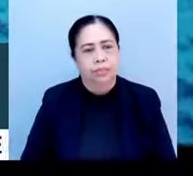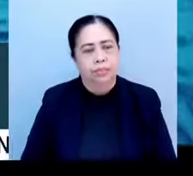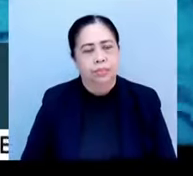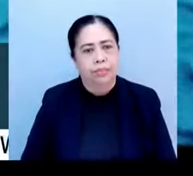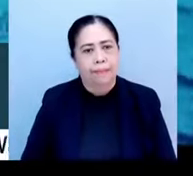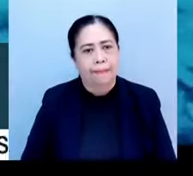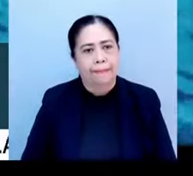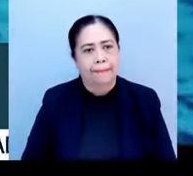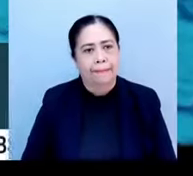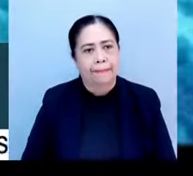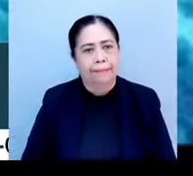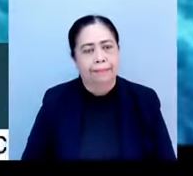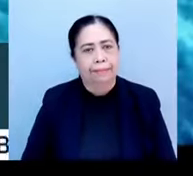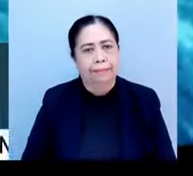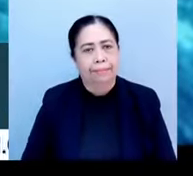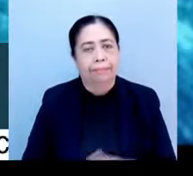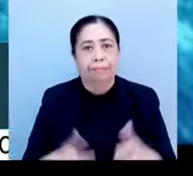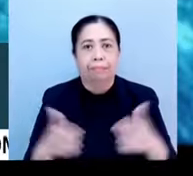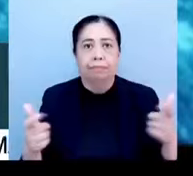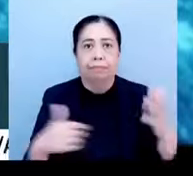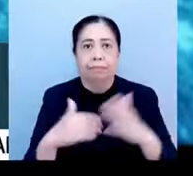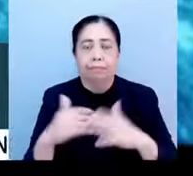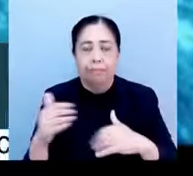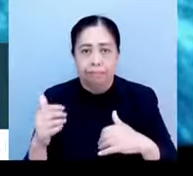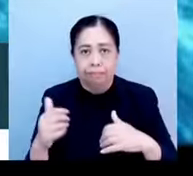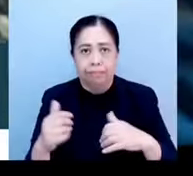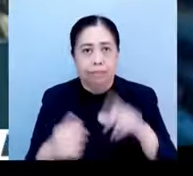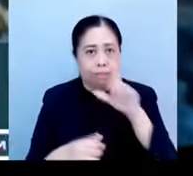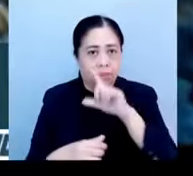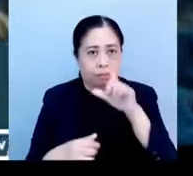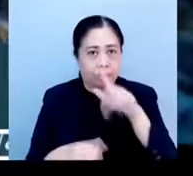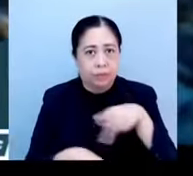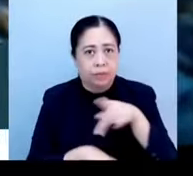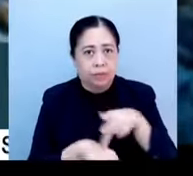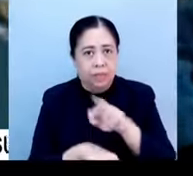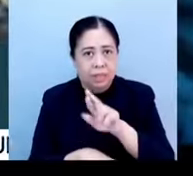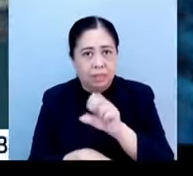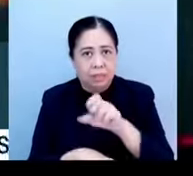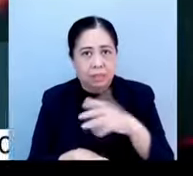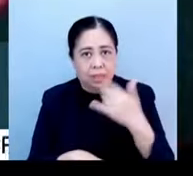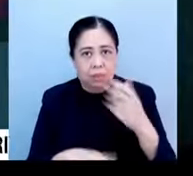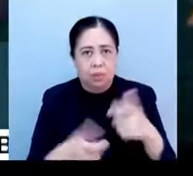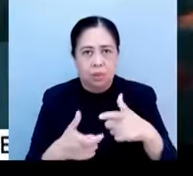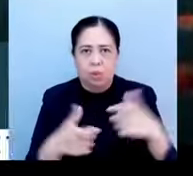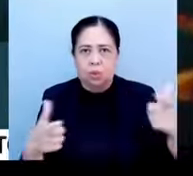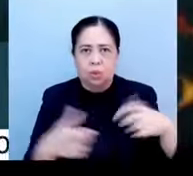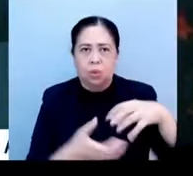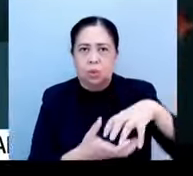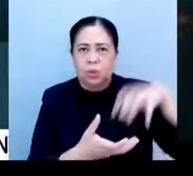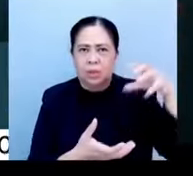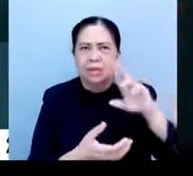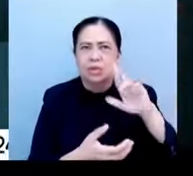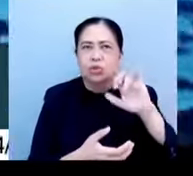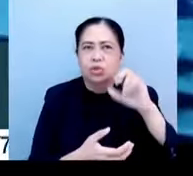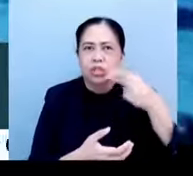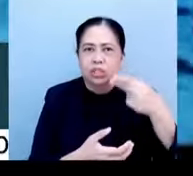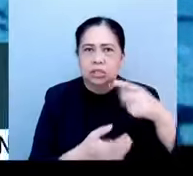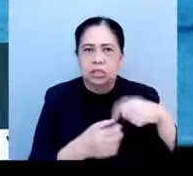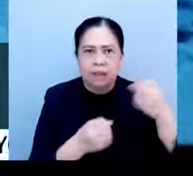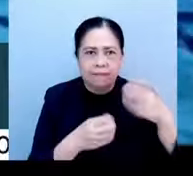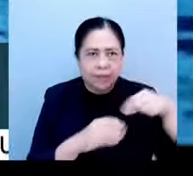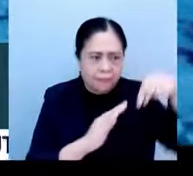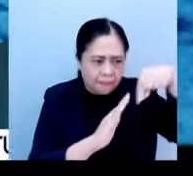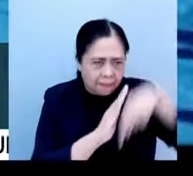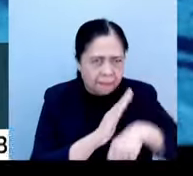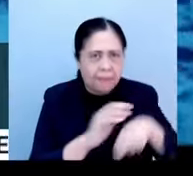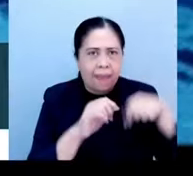Larger than Luzon, the Philippine Rise is significant due to its rich biodiversity and potential mineral and